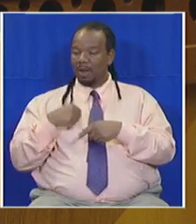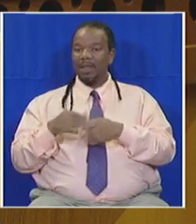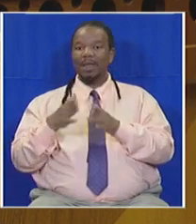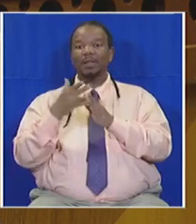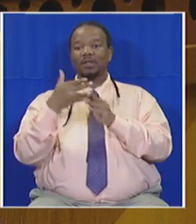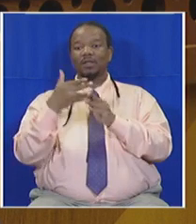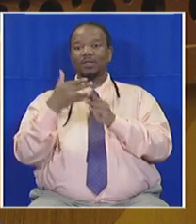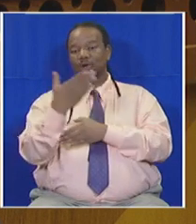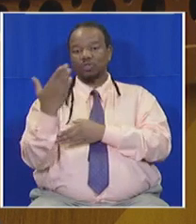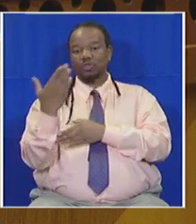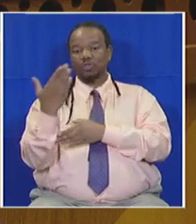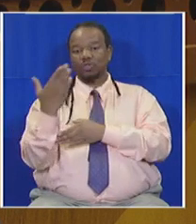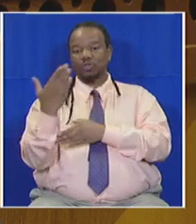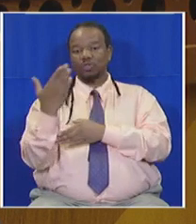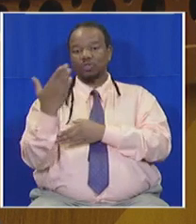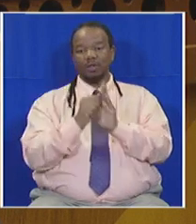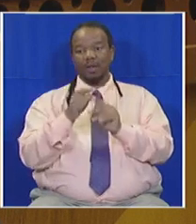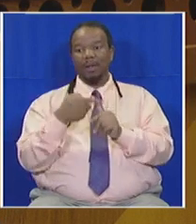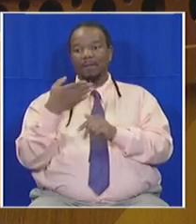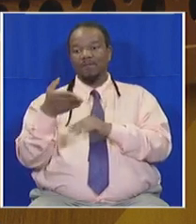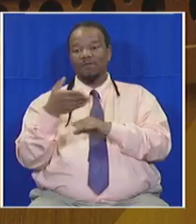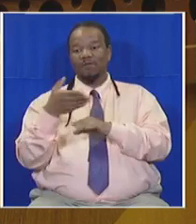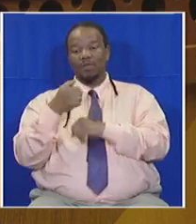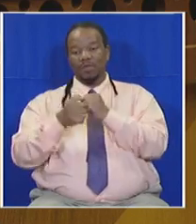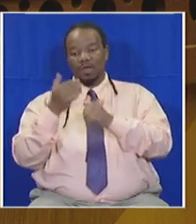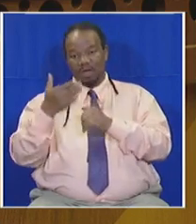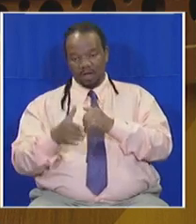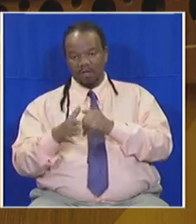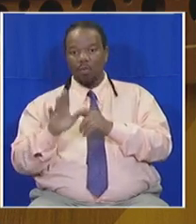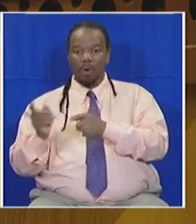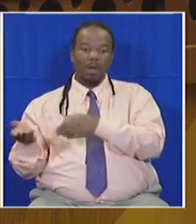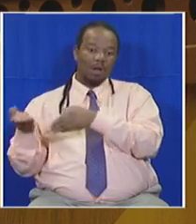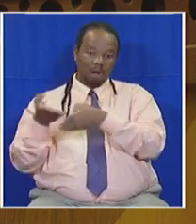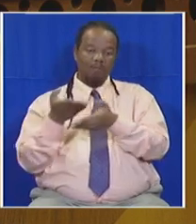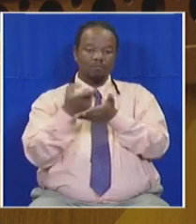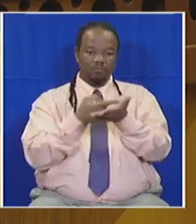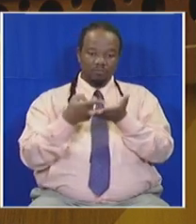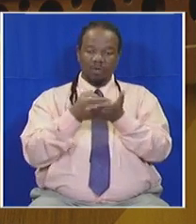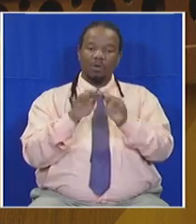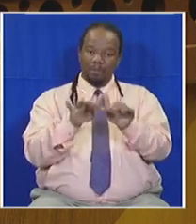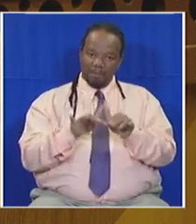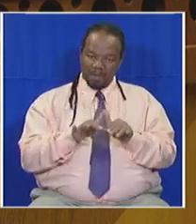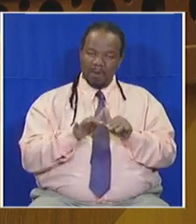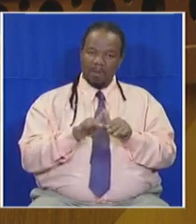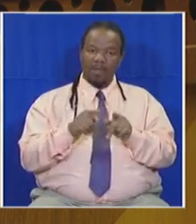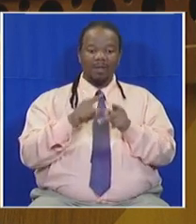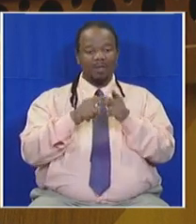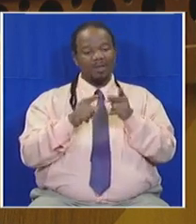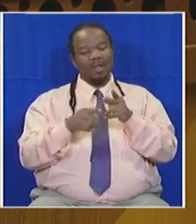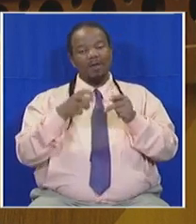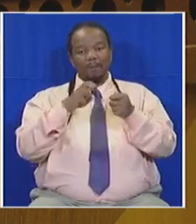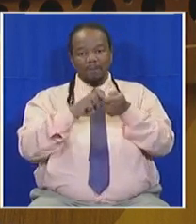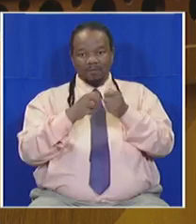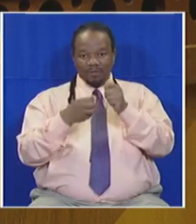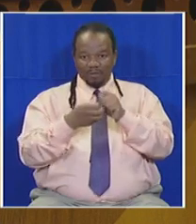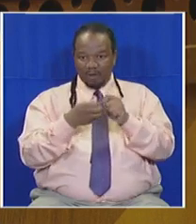to introduce in Parliament before the end of this year. The amendments will deal with, amongst others, the difficult issue of the frequency